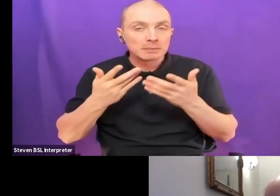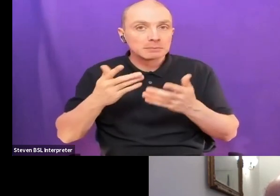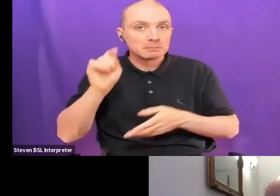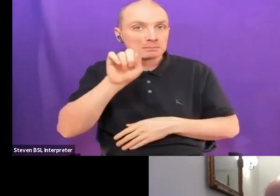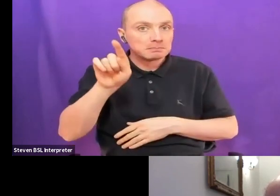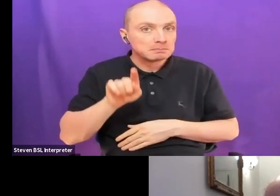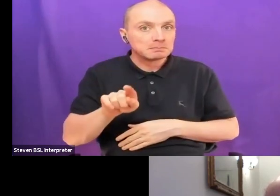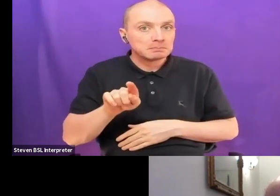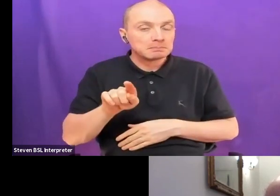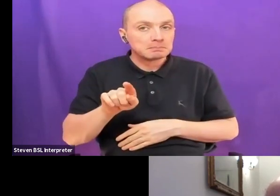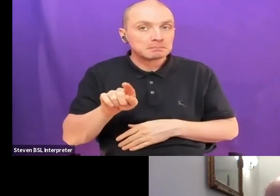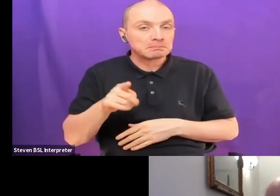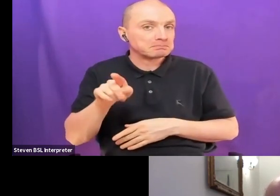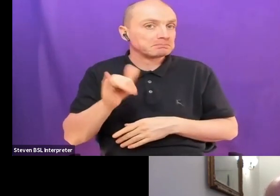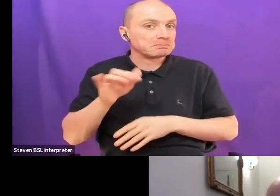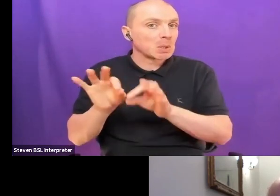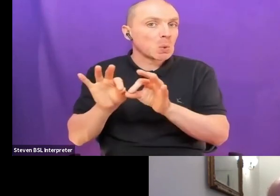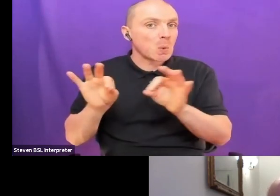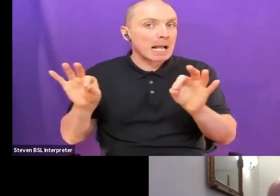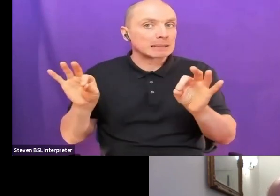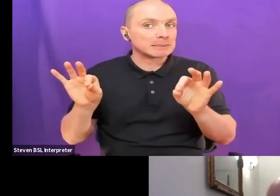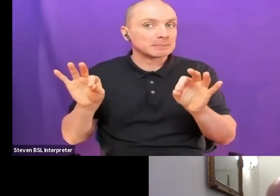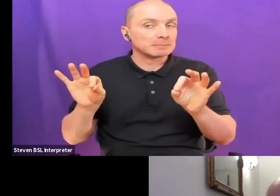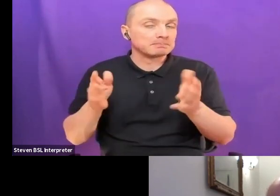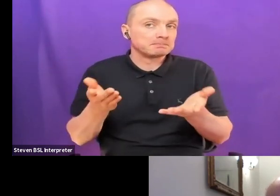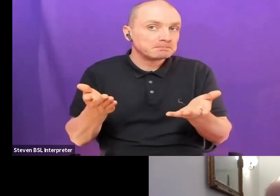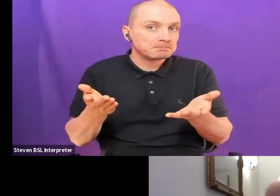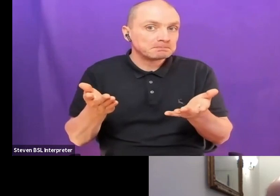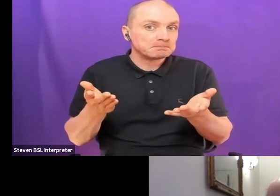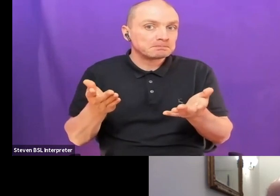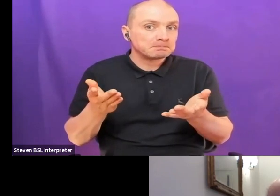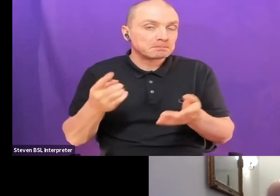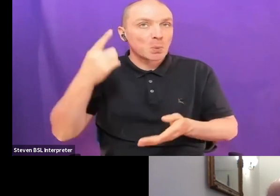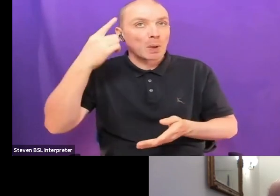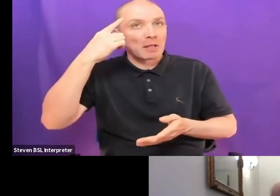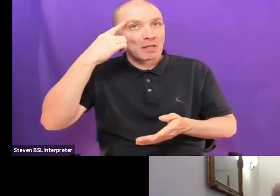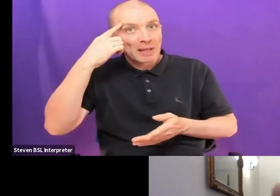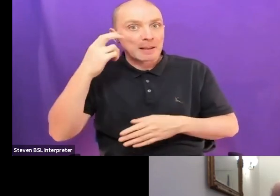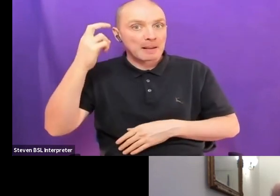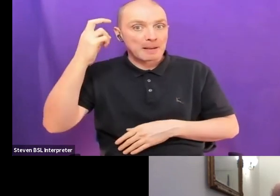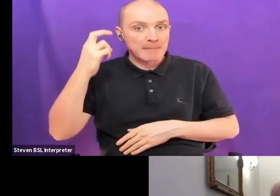be. And we're still wondering if public transport will return to normal.